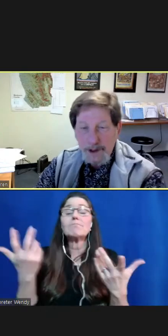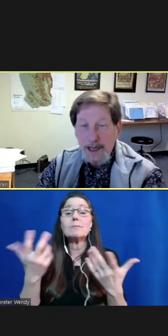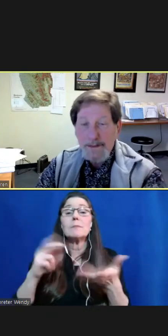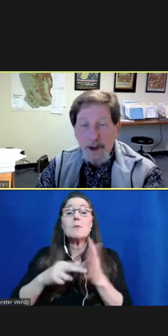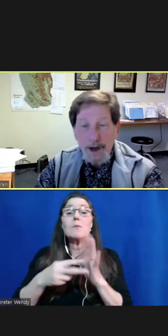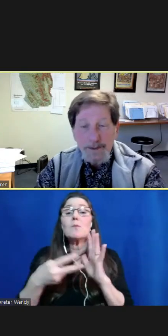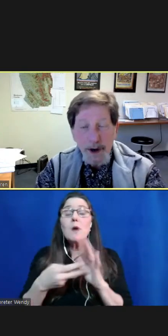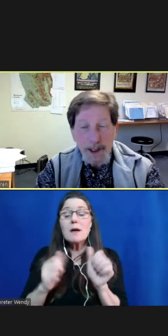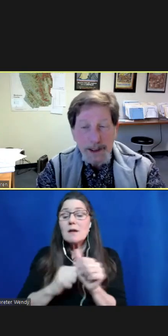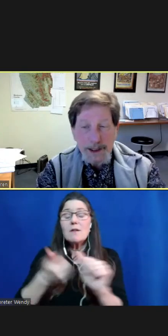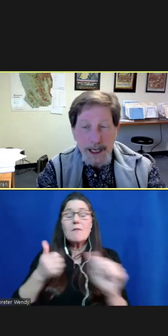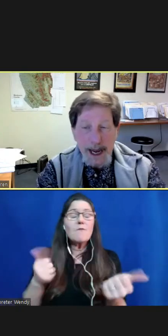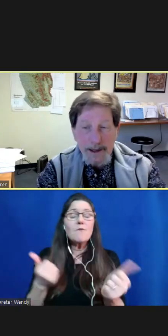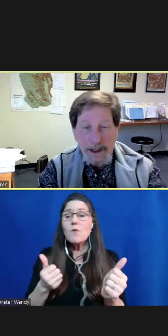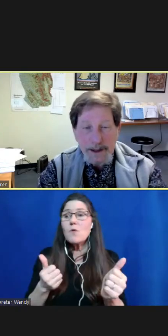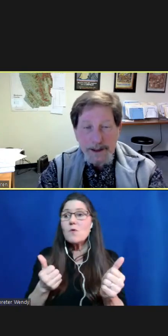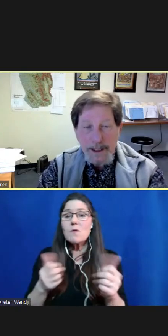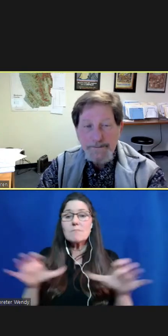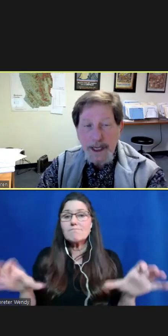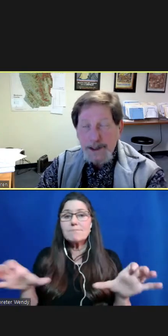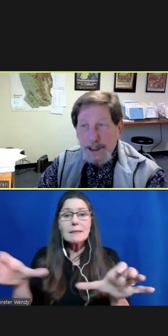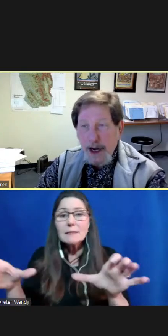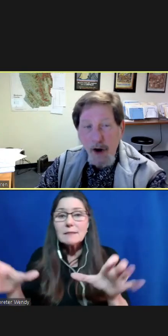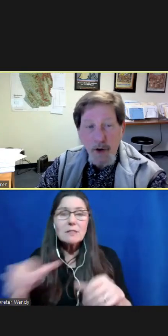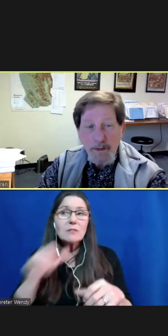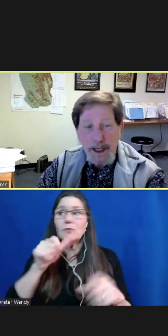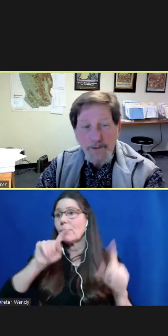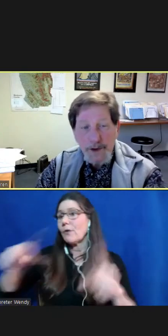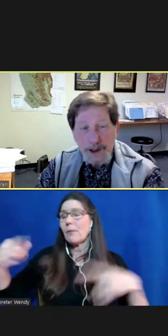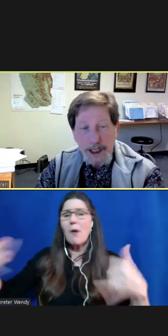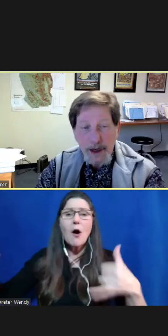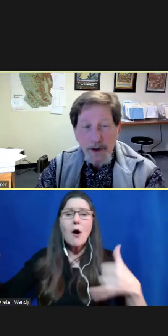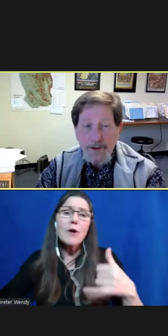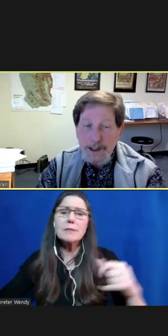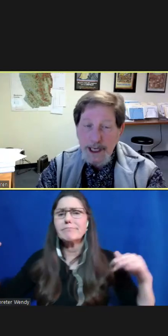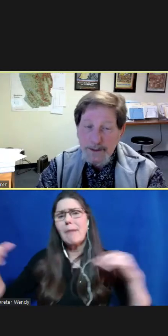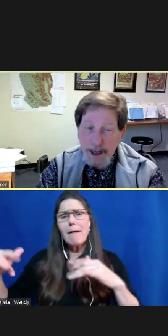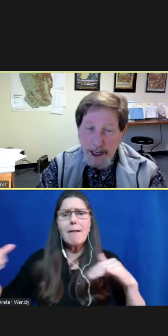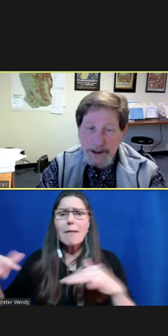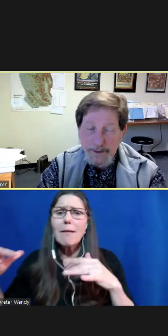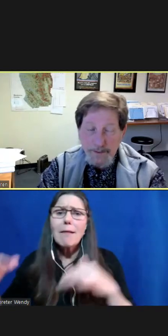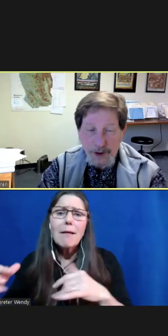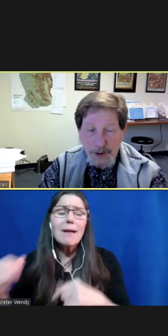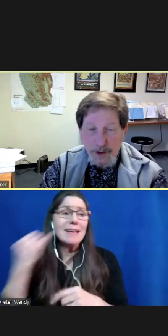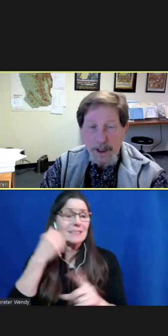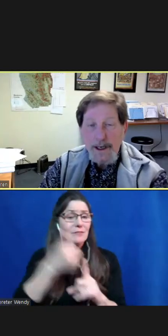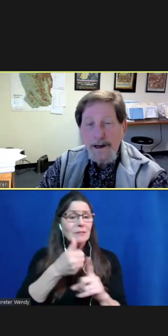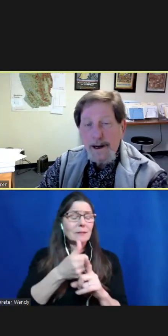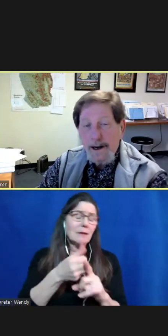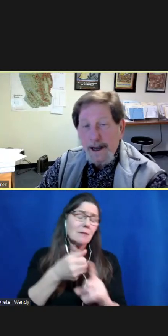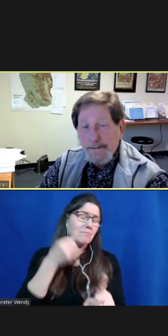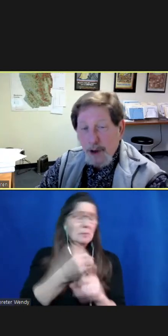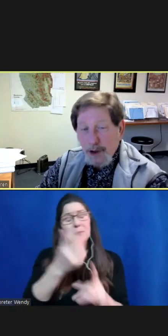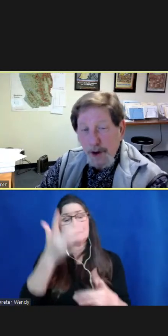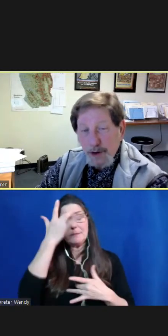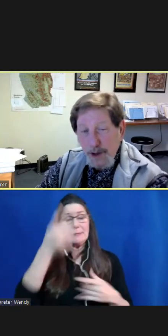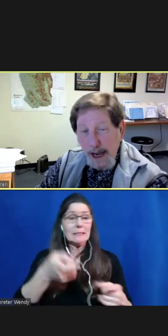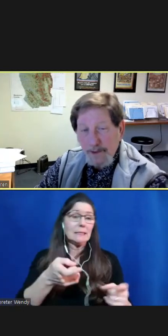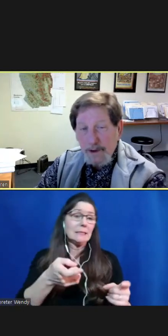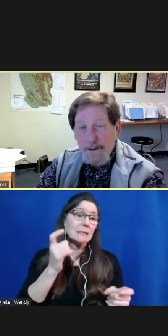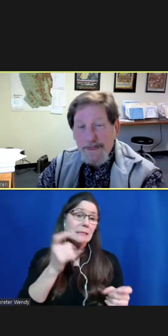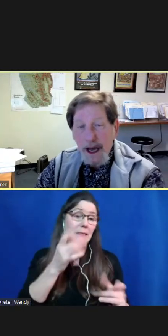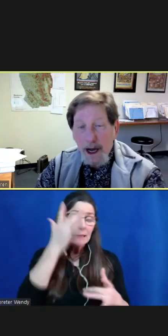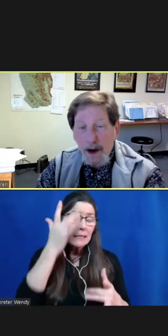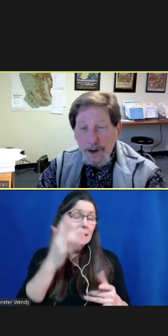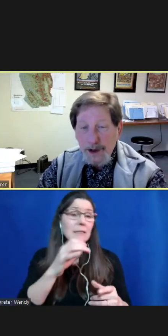For example, large parties and gatherings. Stay home if you're sick or if you test positive, for sure. And postpone